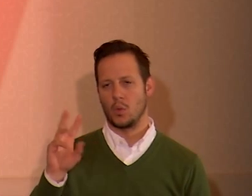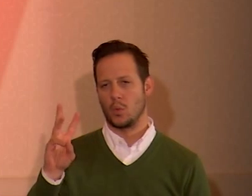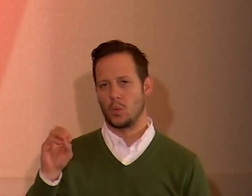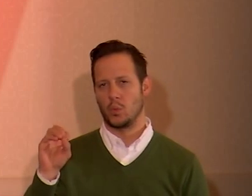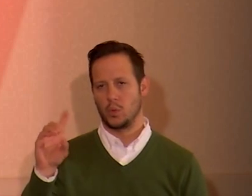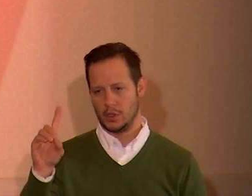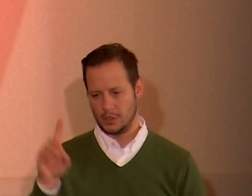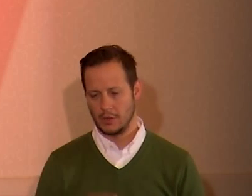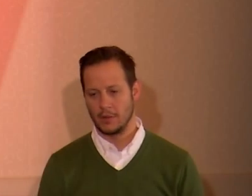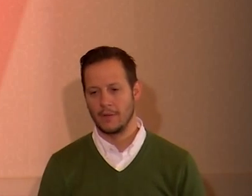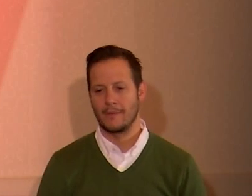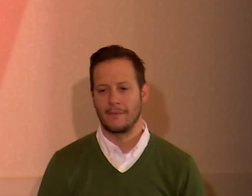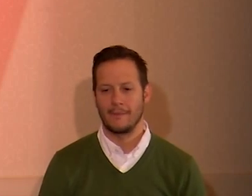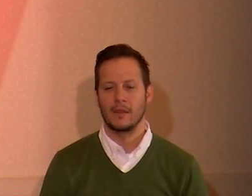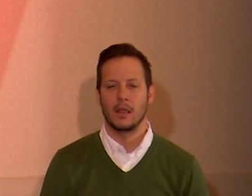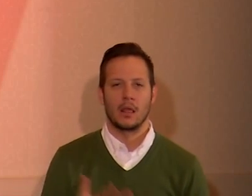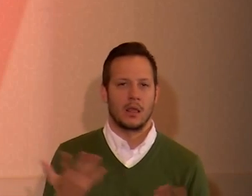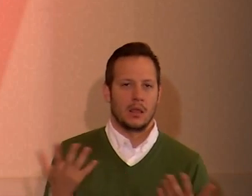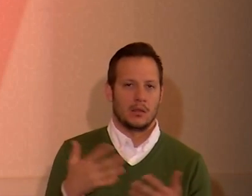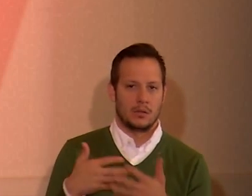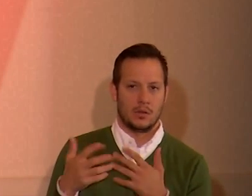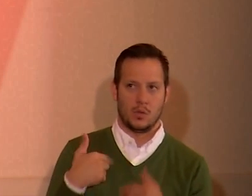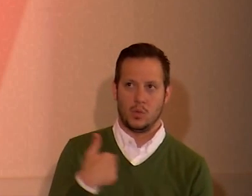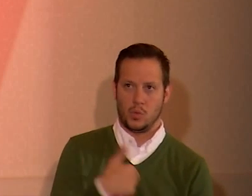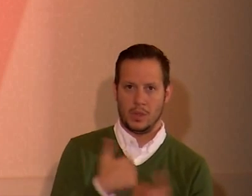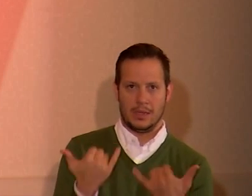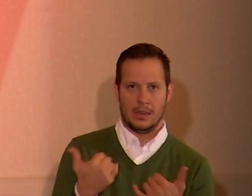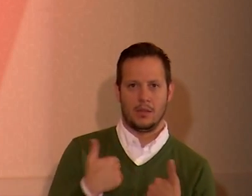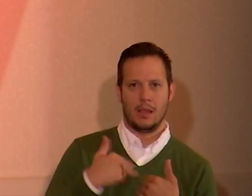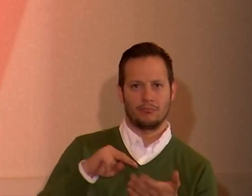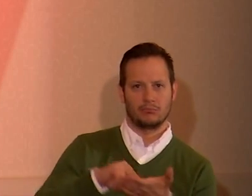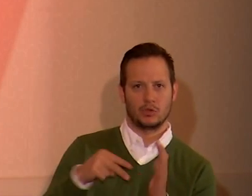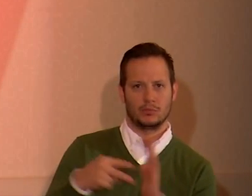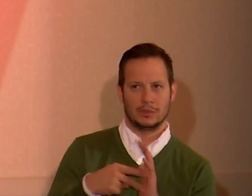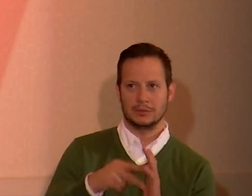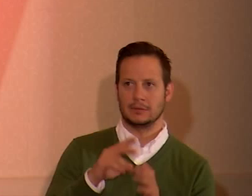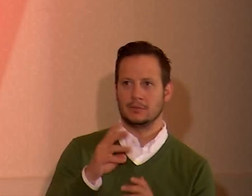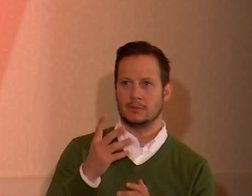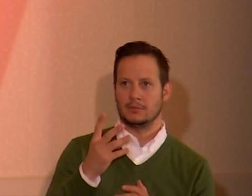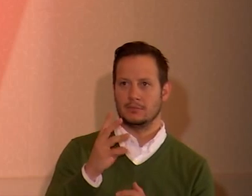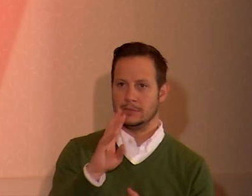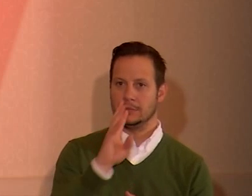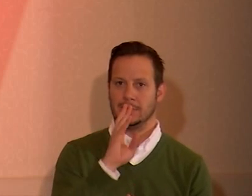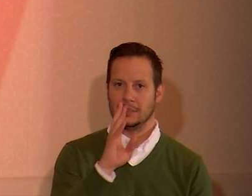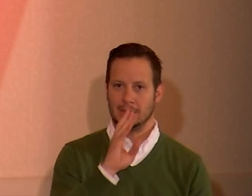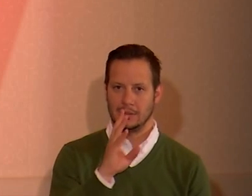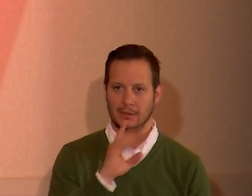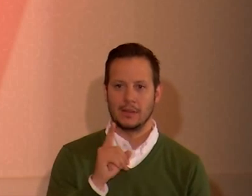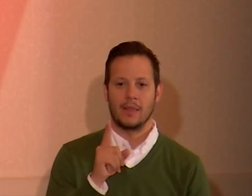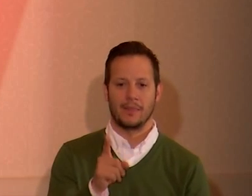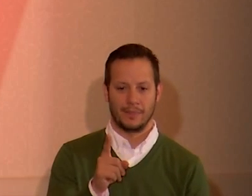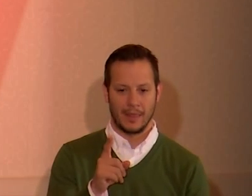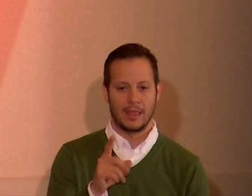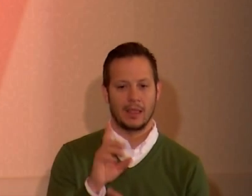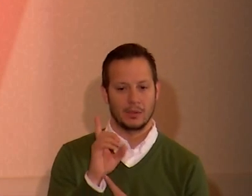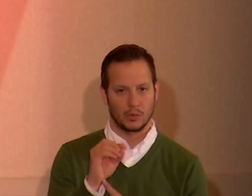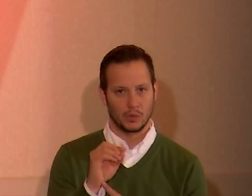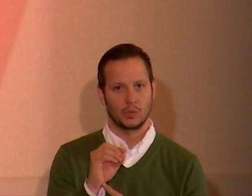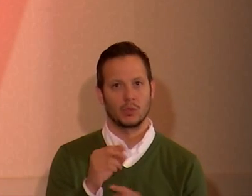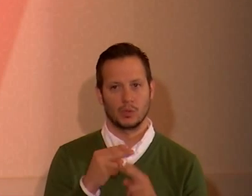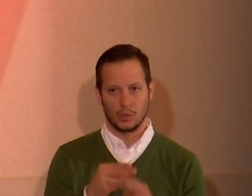least corporations, we do know, have some purpose of speaking. They do exercise speech. It's